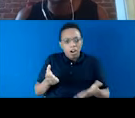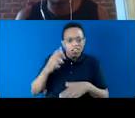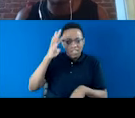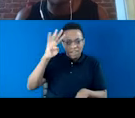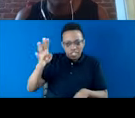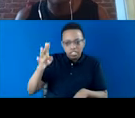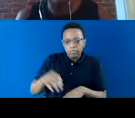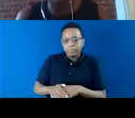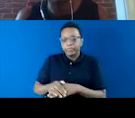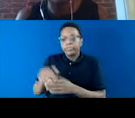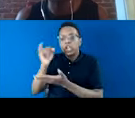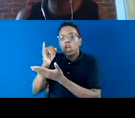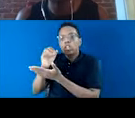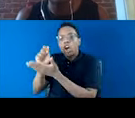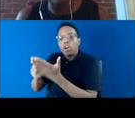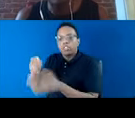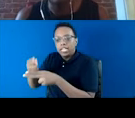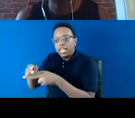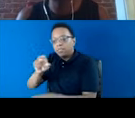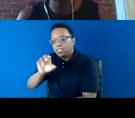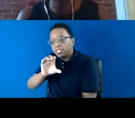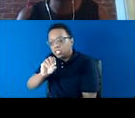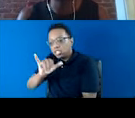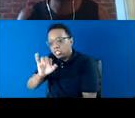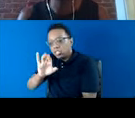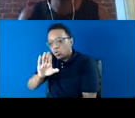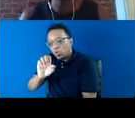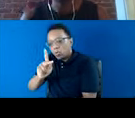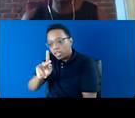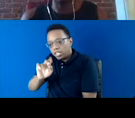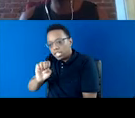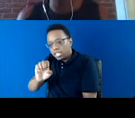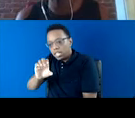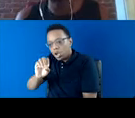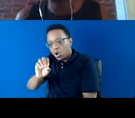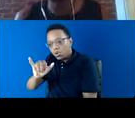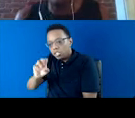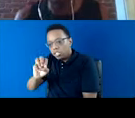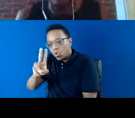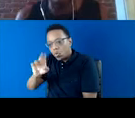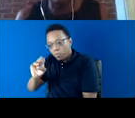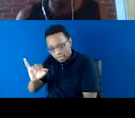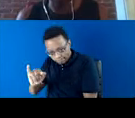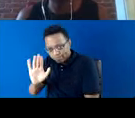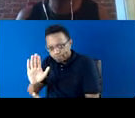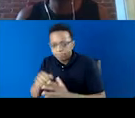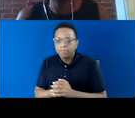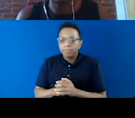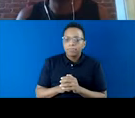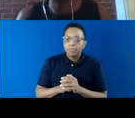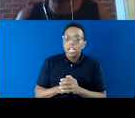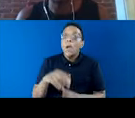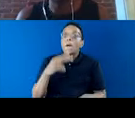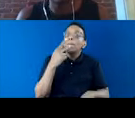couple of examples of that are the fact that pink was originally, or in the 1920s at least,